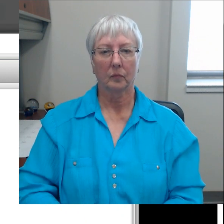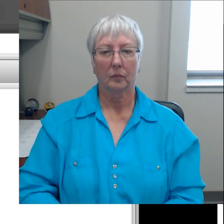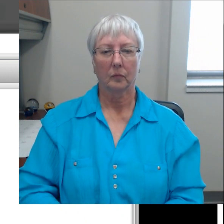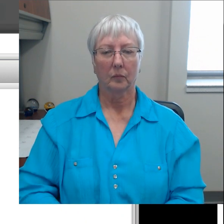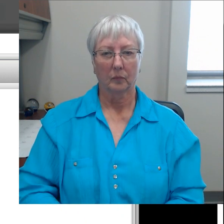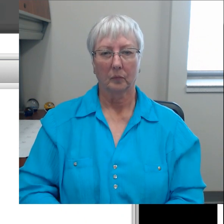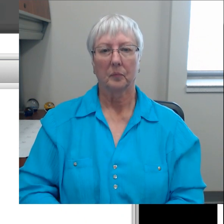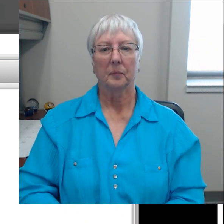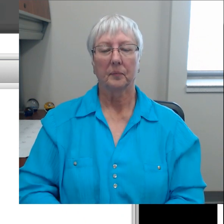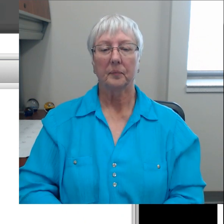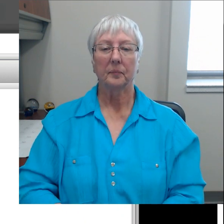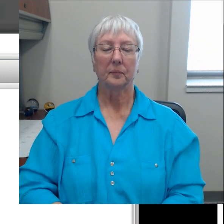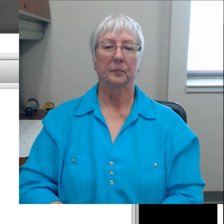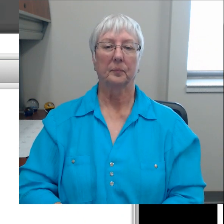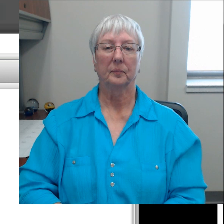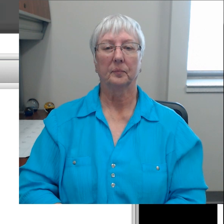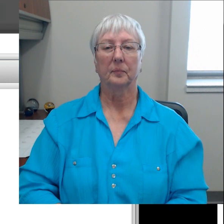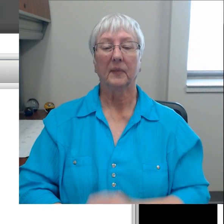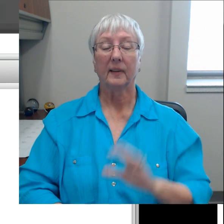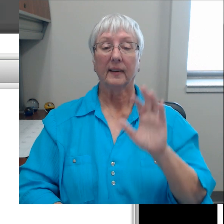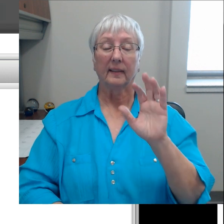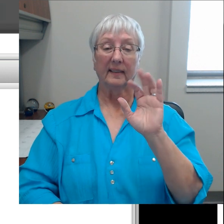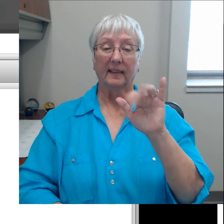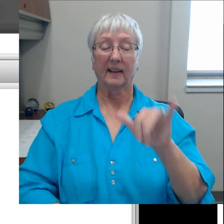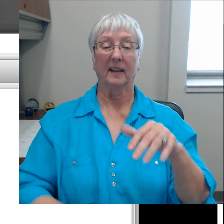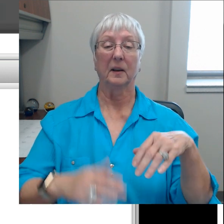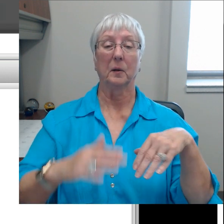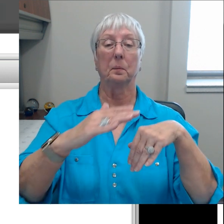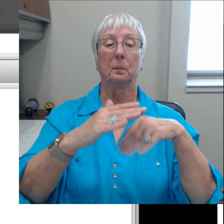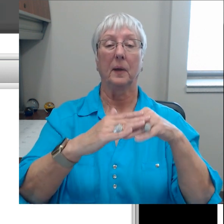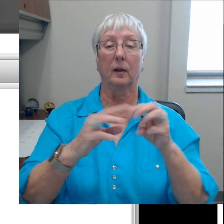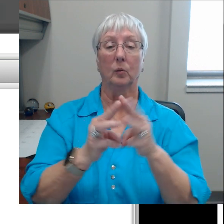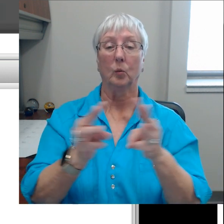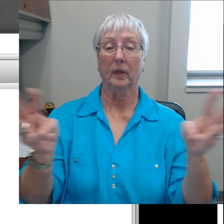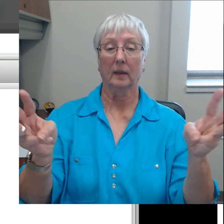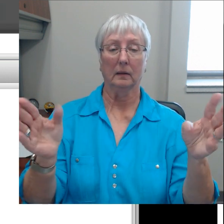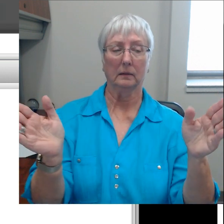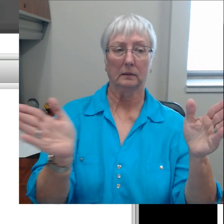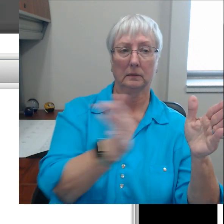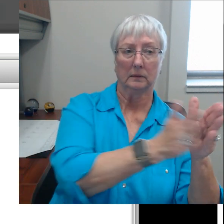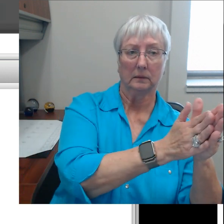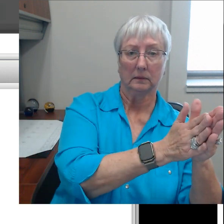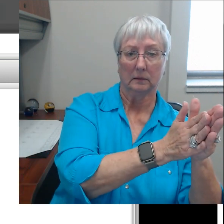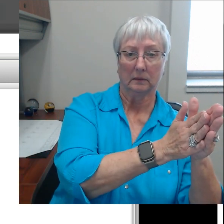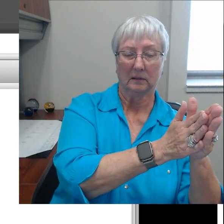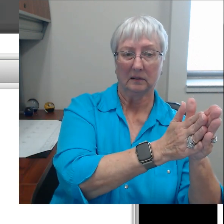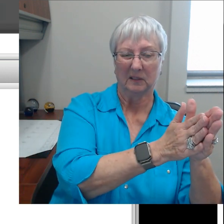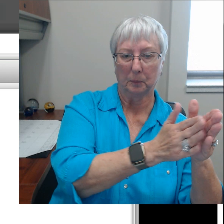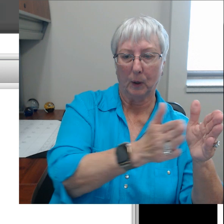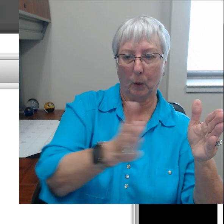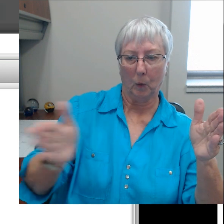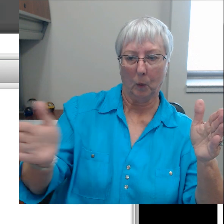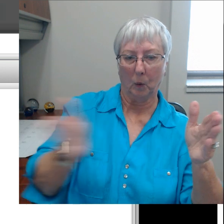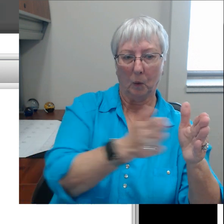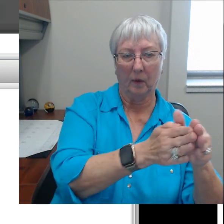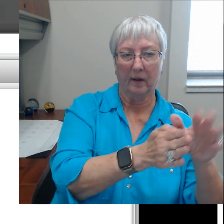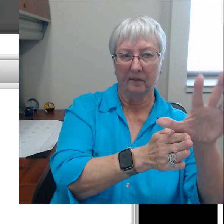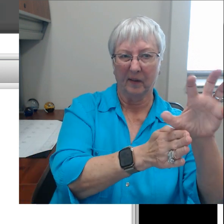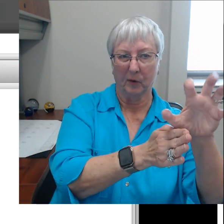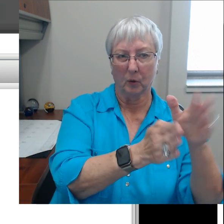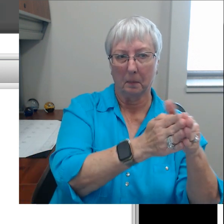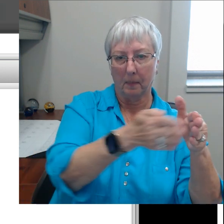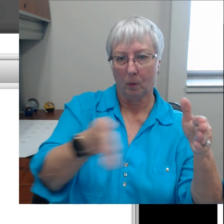And we'll make this media query a max width media query, because we only want it to take place below and at 500 pixels, not above.